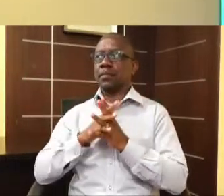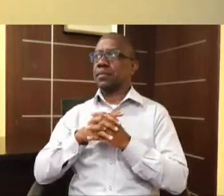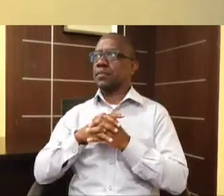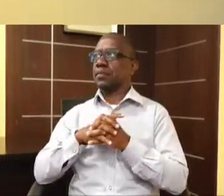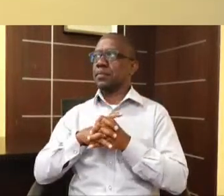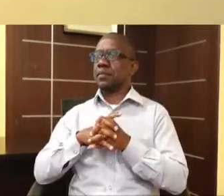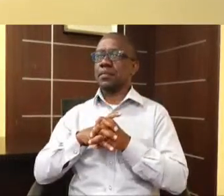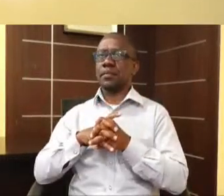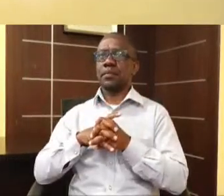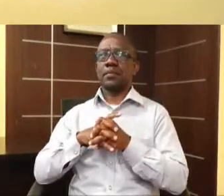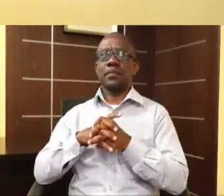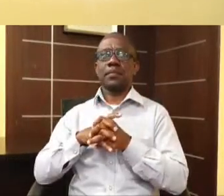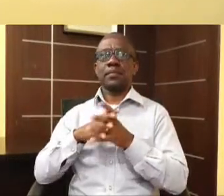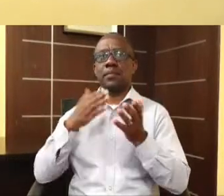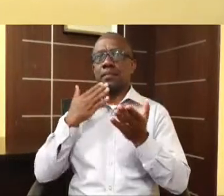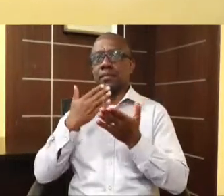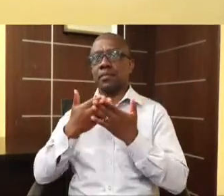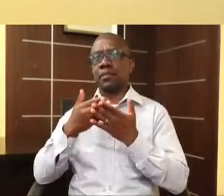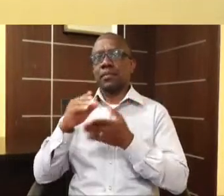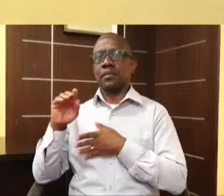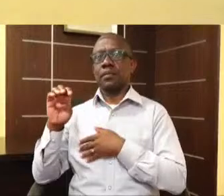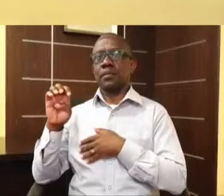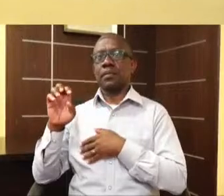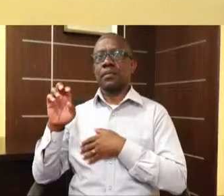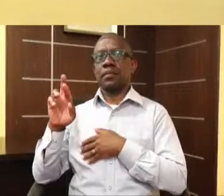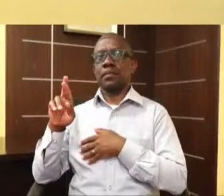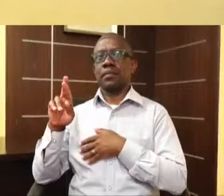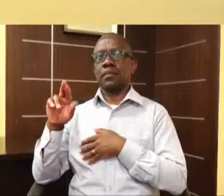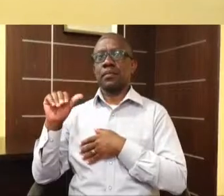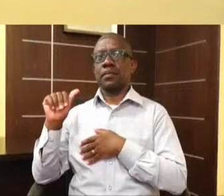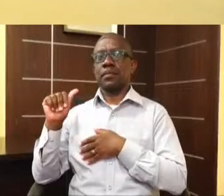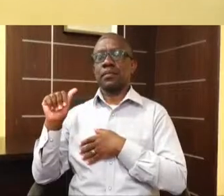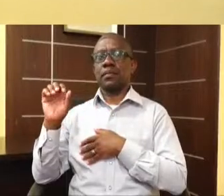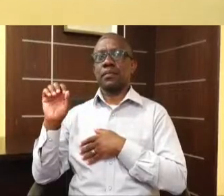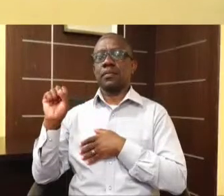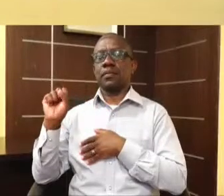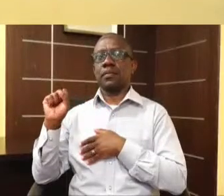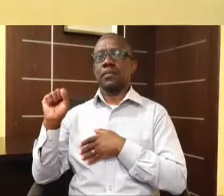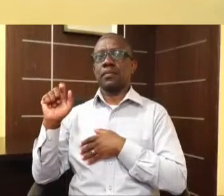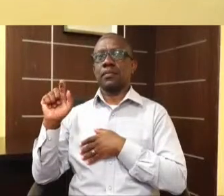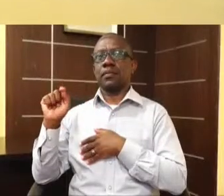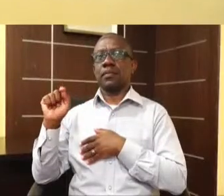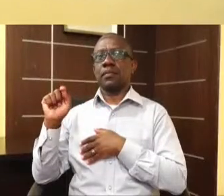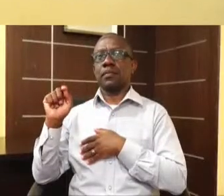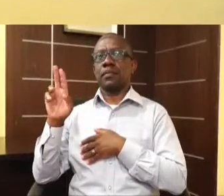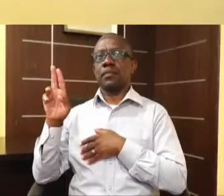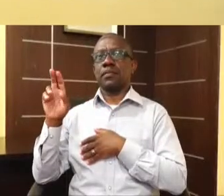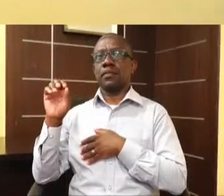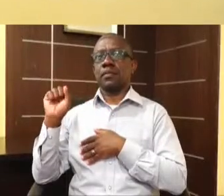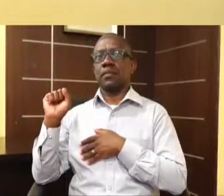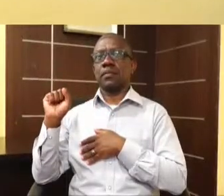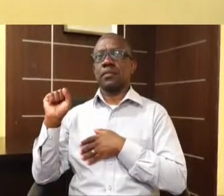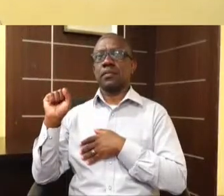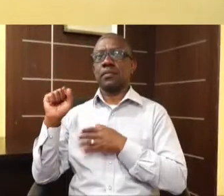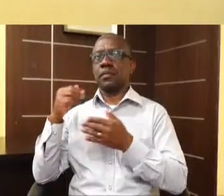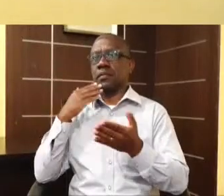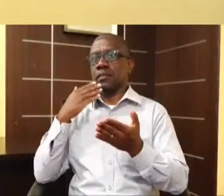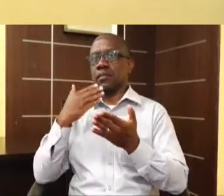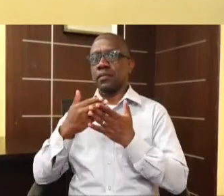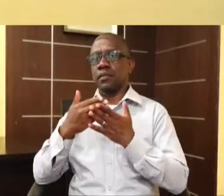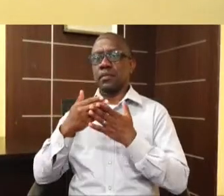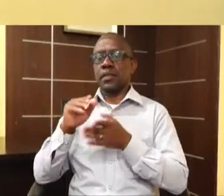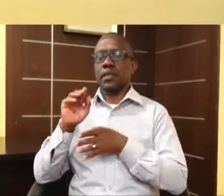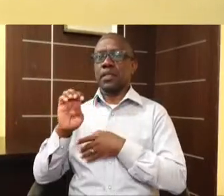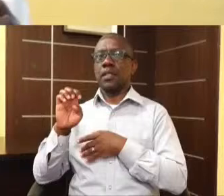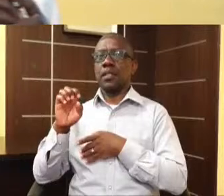Thank you, Erastus, for that elaborate presentation on e-government. And no wonder